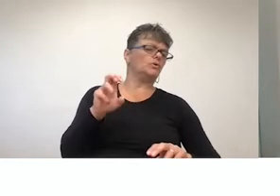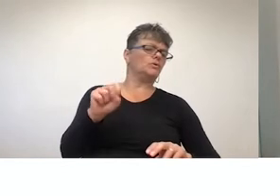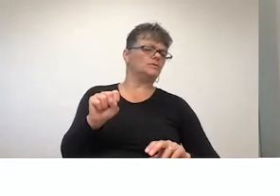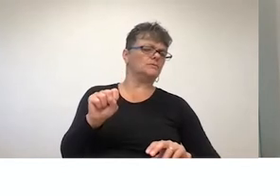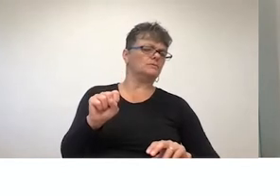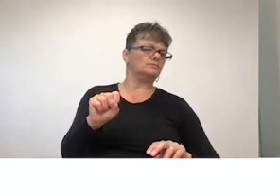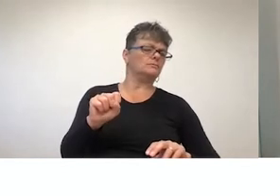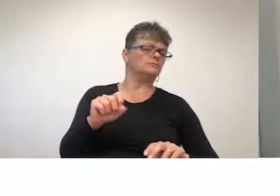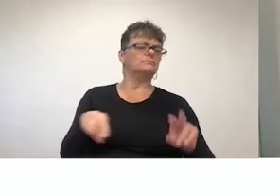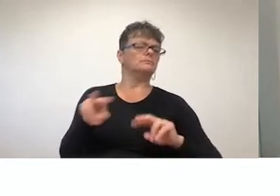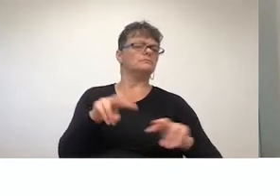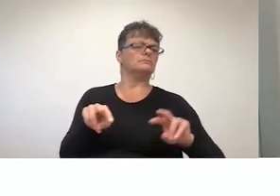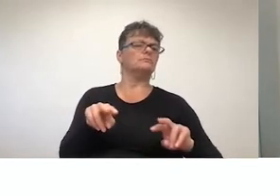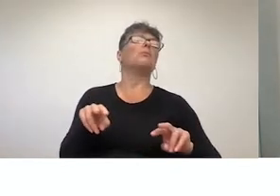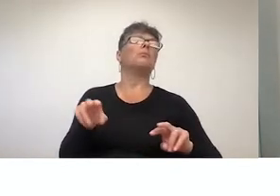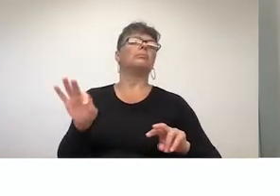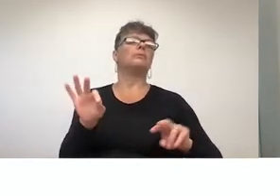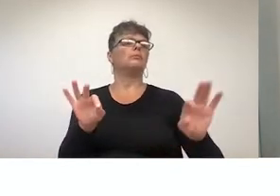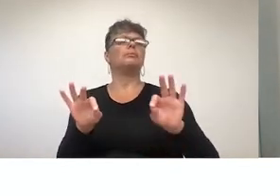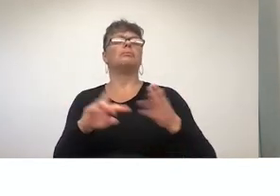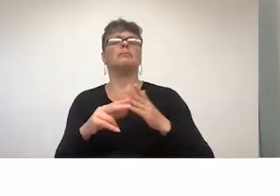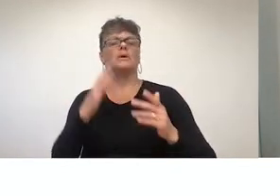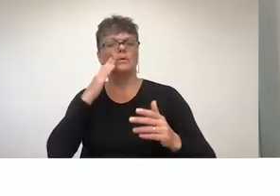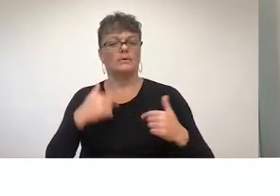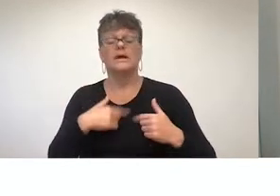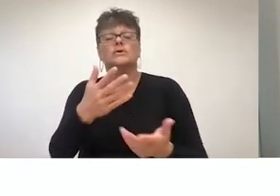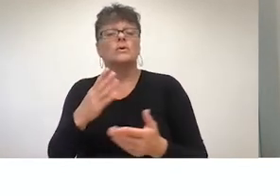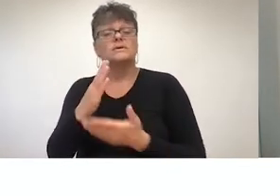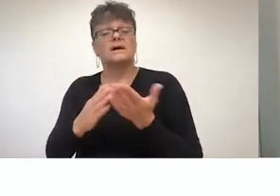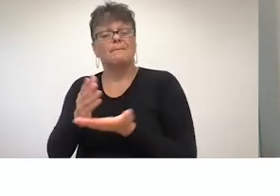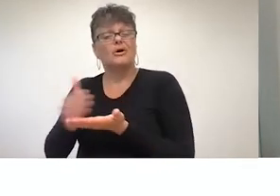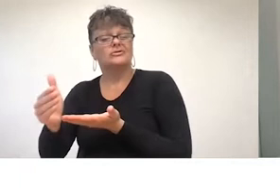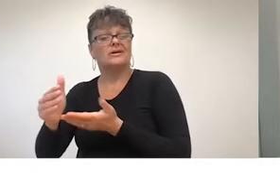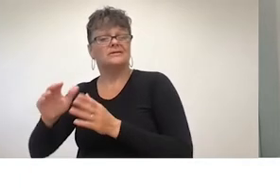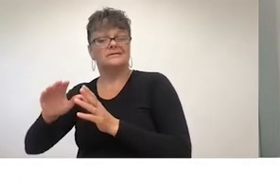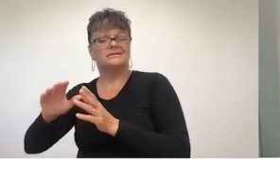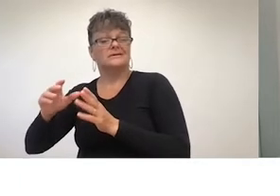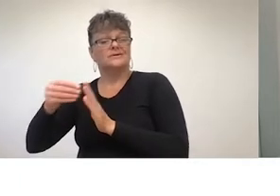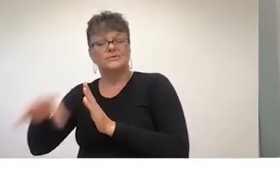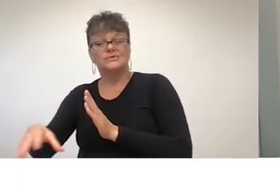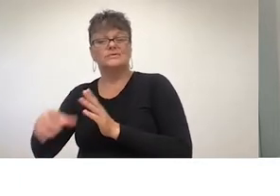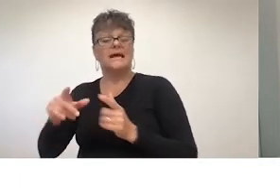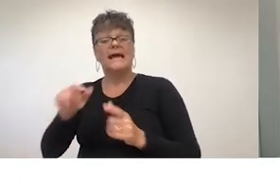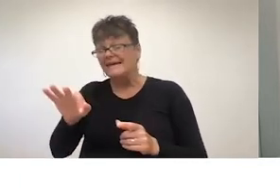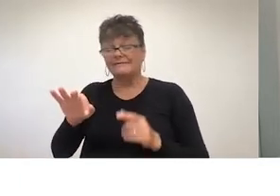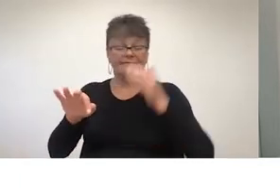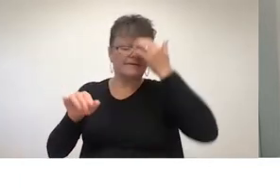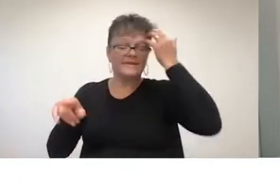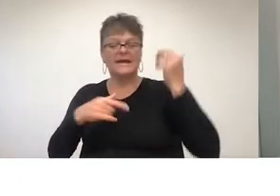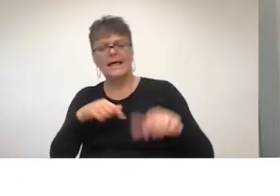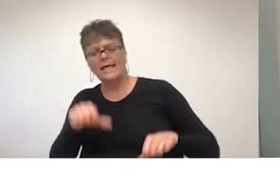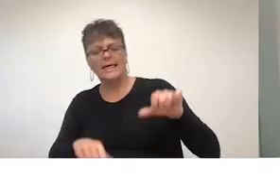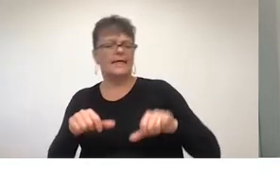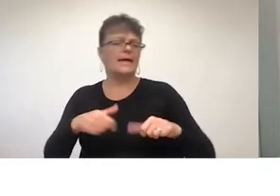be looking around and feeling like, I don't know if college is for me, the first time they do poorly on a test or an exam, it's going to